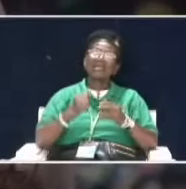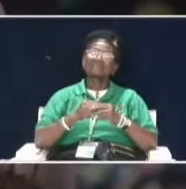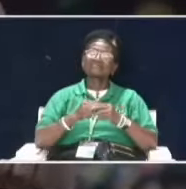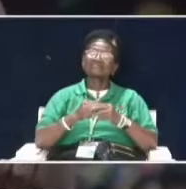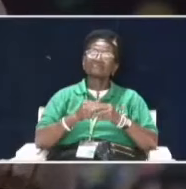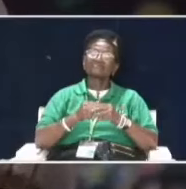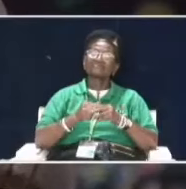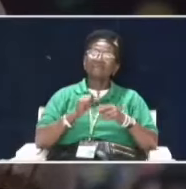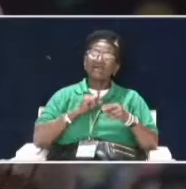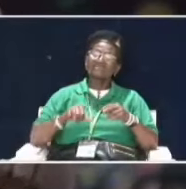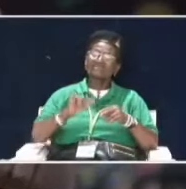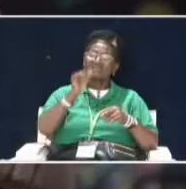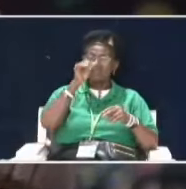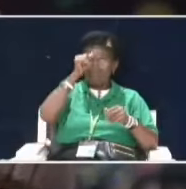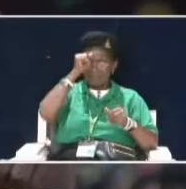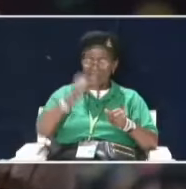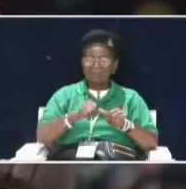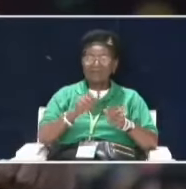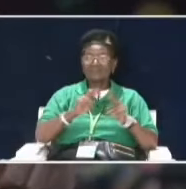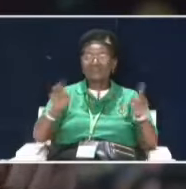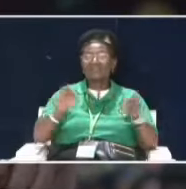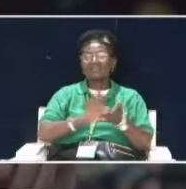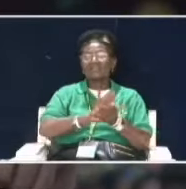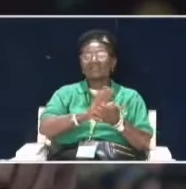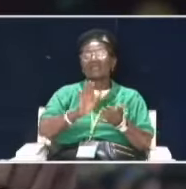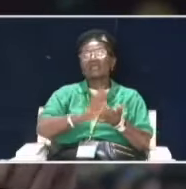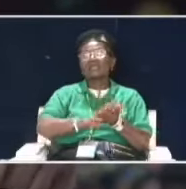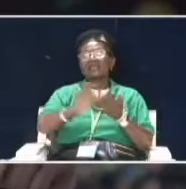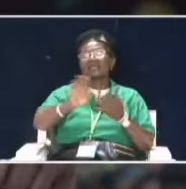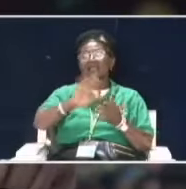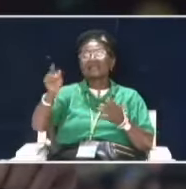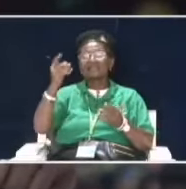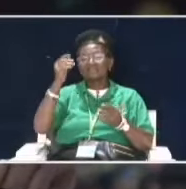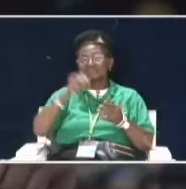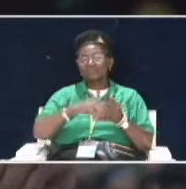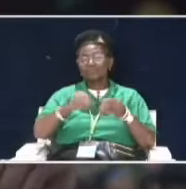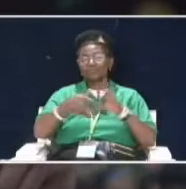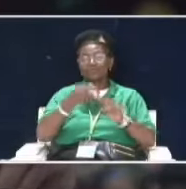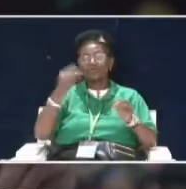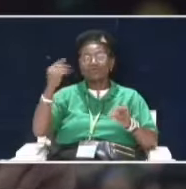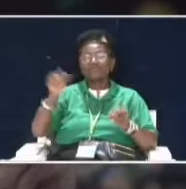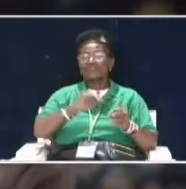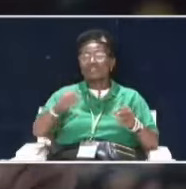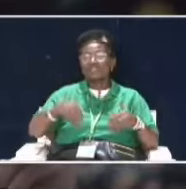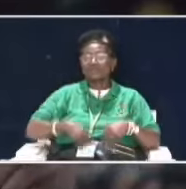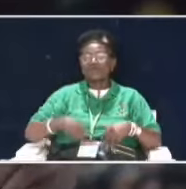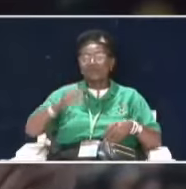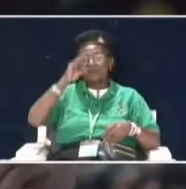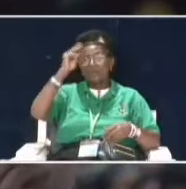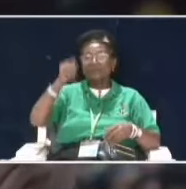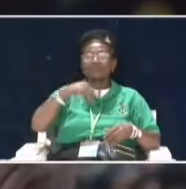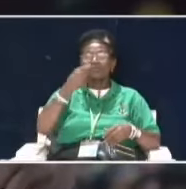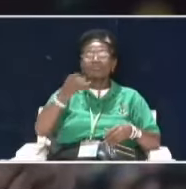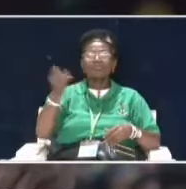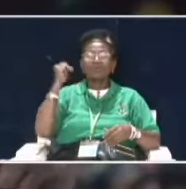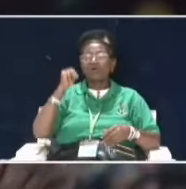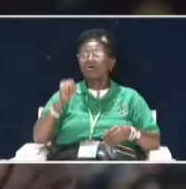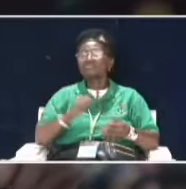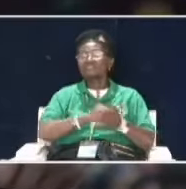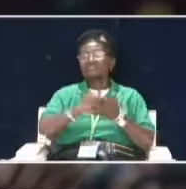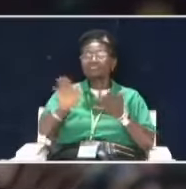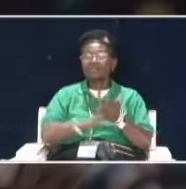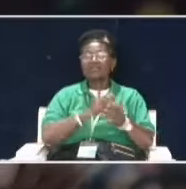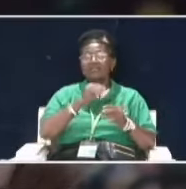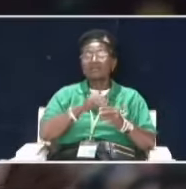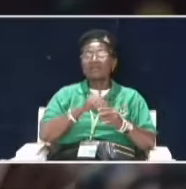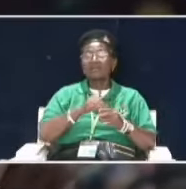I still remember very clearly the story of a young man who was terminated in his place of work for no